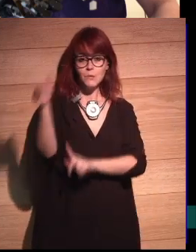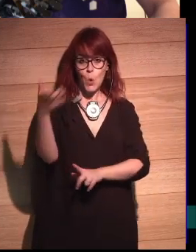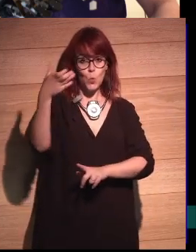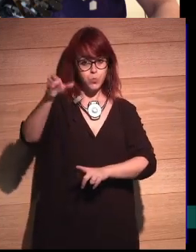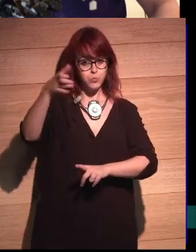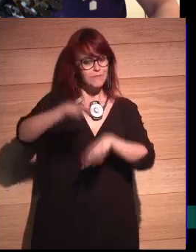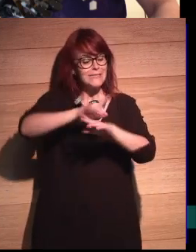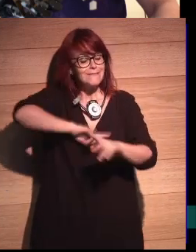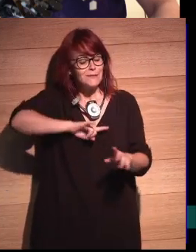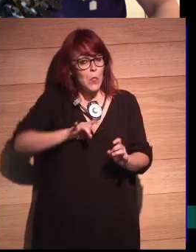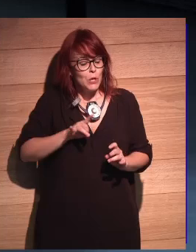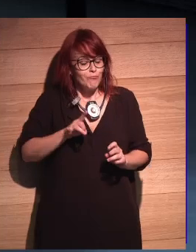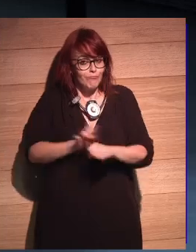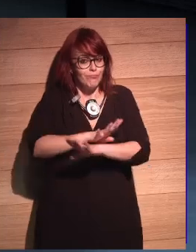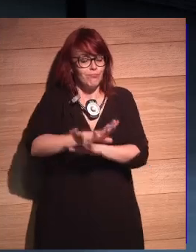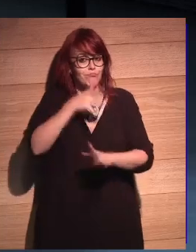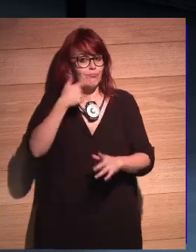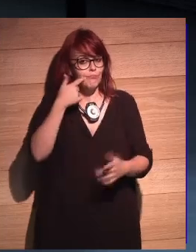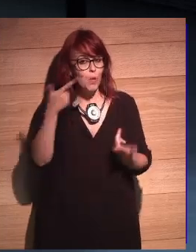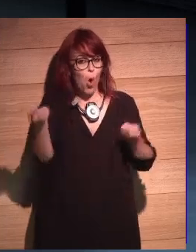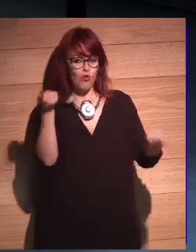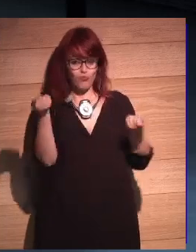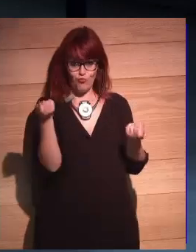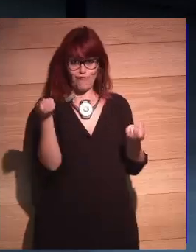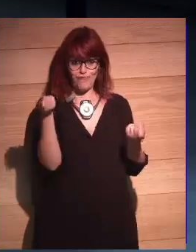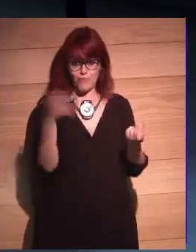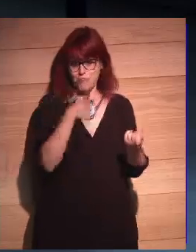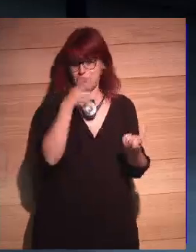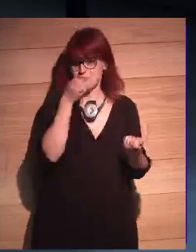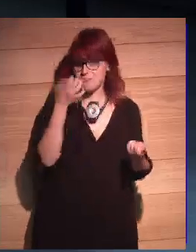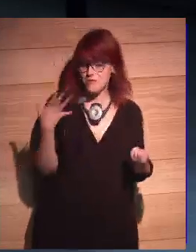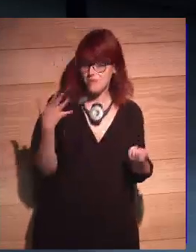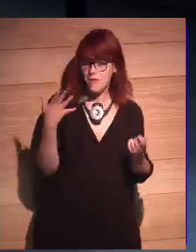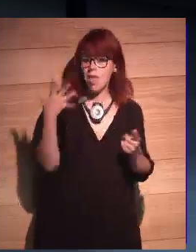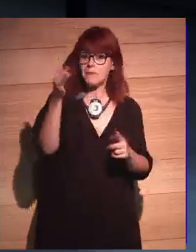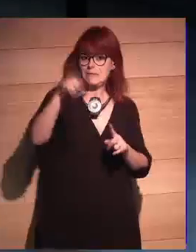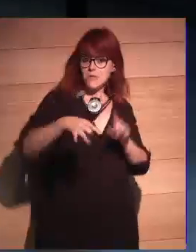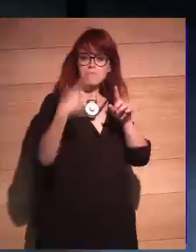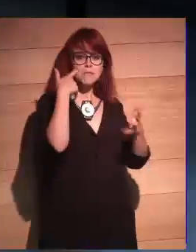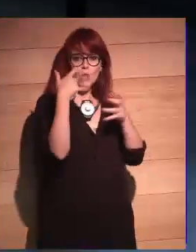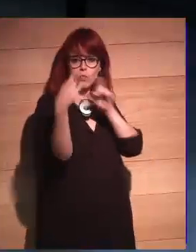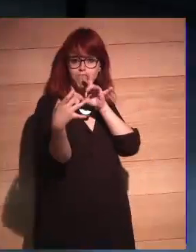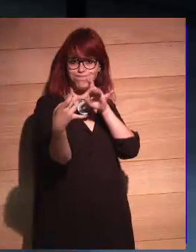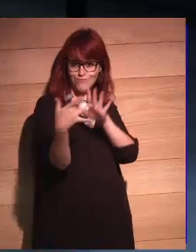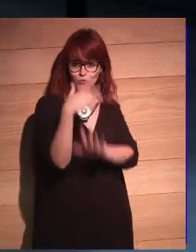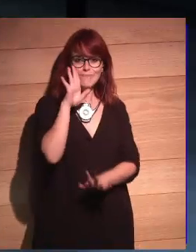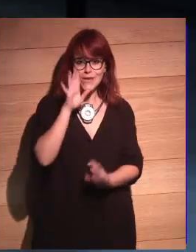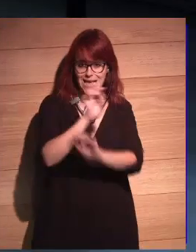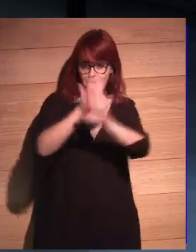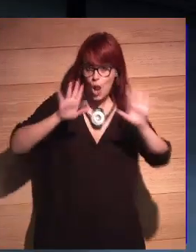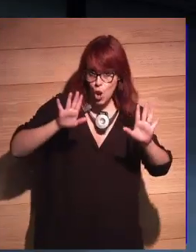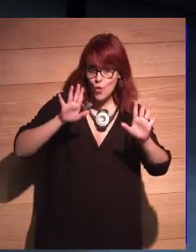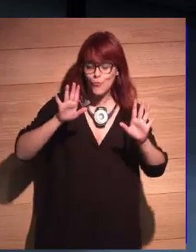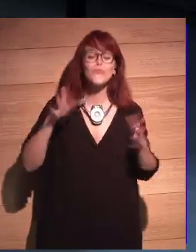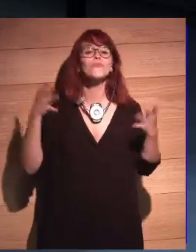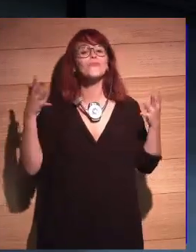balls in this controller, but there isn't, obviously. And there's other feedback systems as well. But they're getting